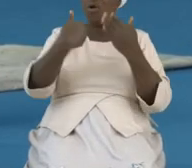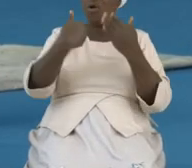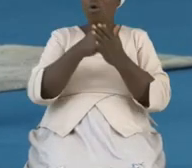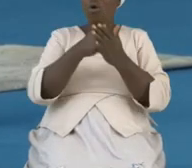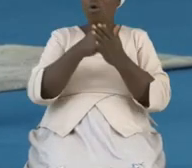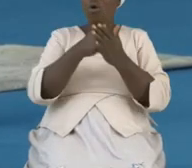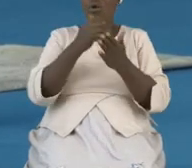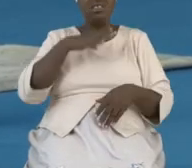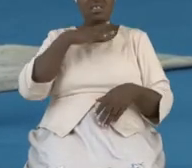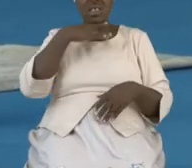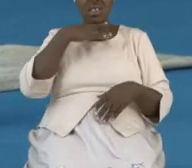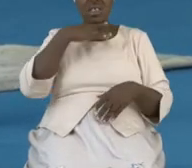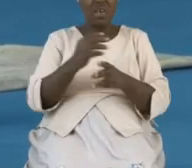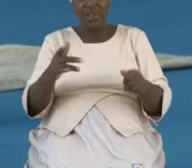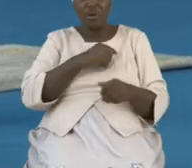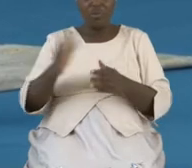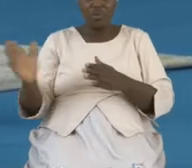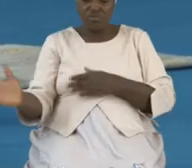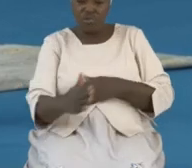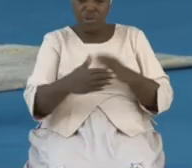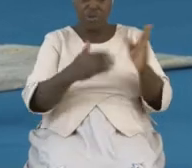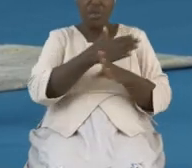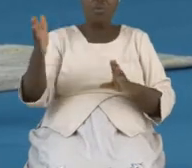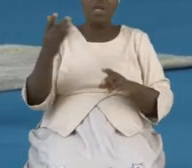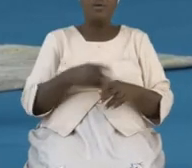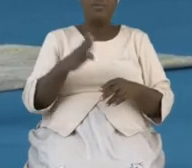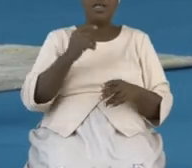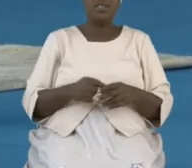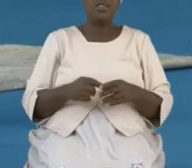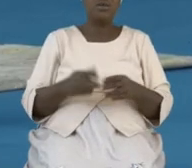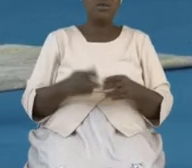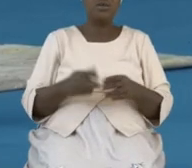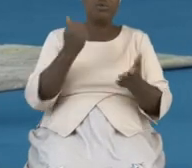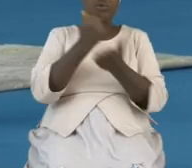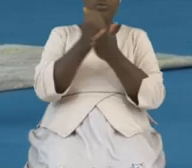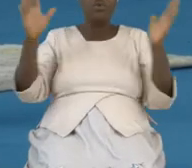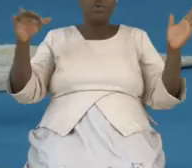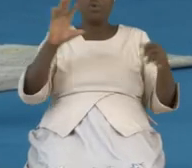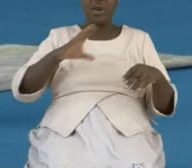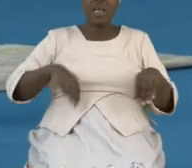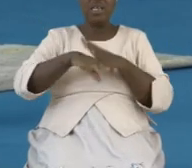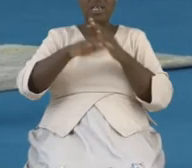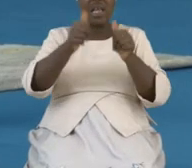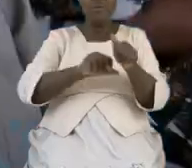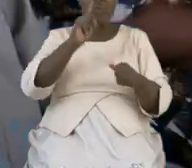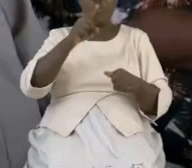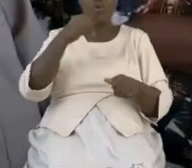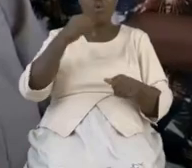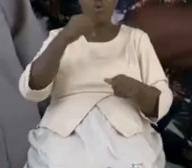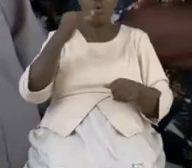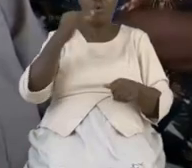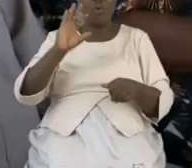everything will be swept away by the crucifixion of Christ in every one of our lives, in Jesus'